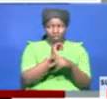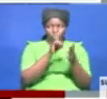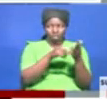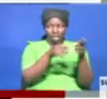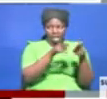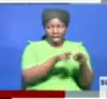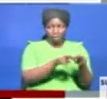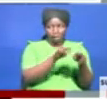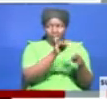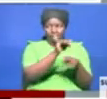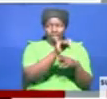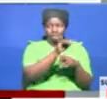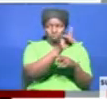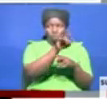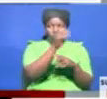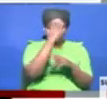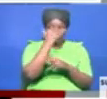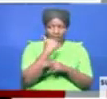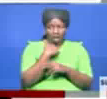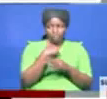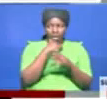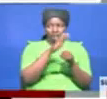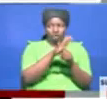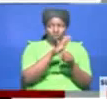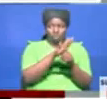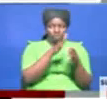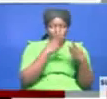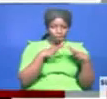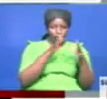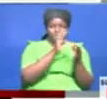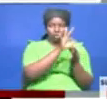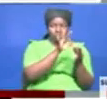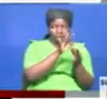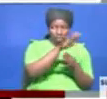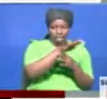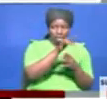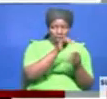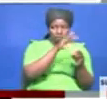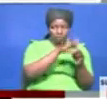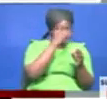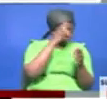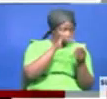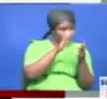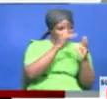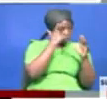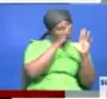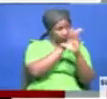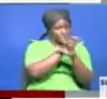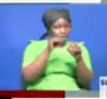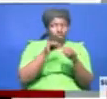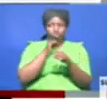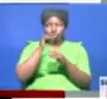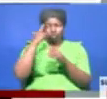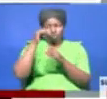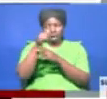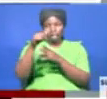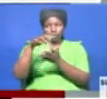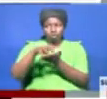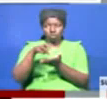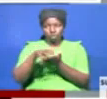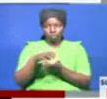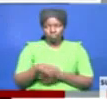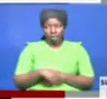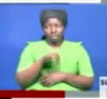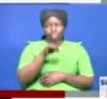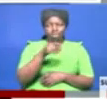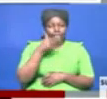question of why are we having a number of people in a particular area voting more for the president and not for the other seats? And this was a response, and I'd